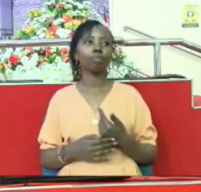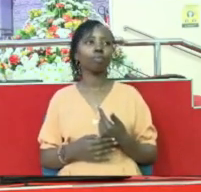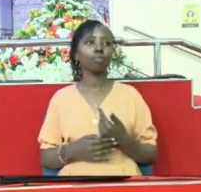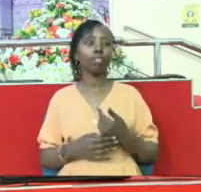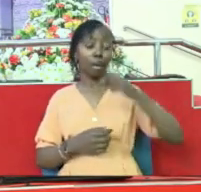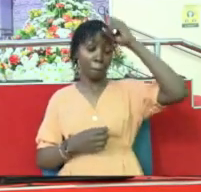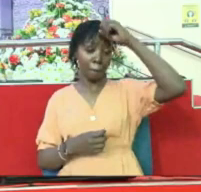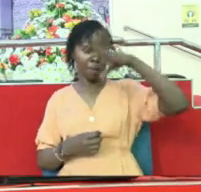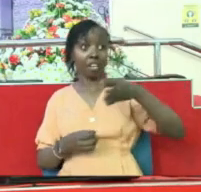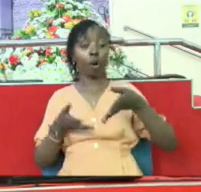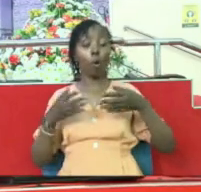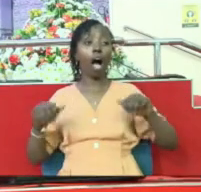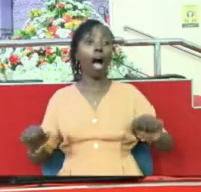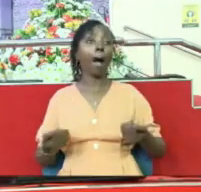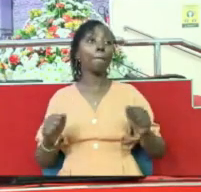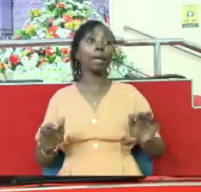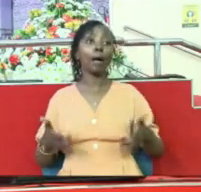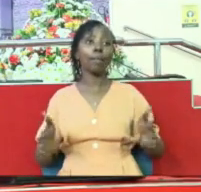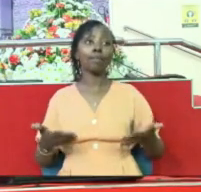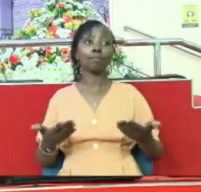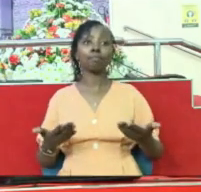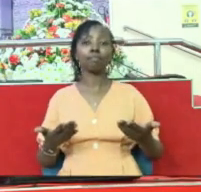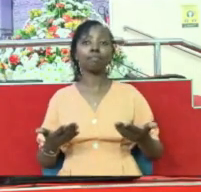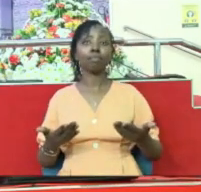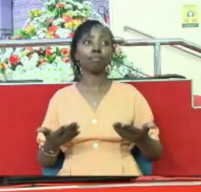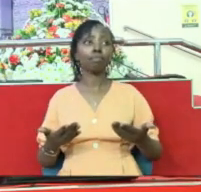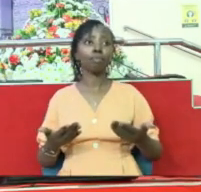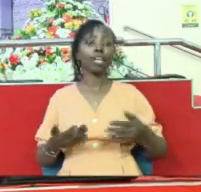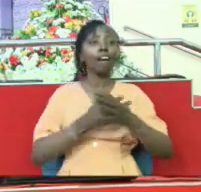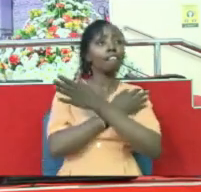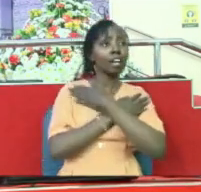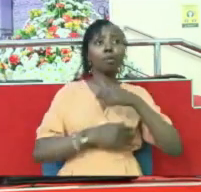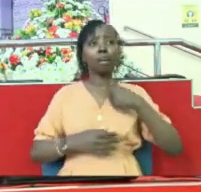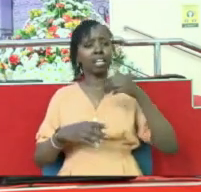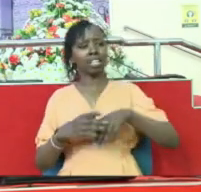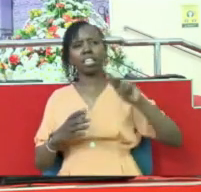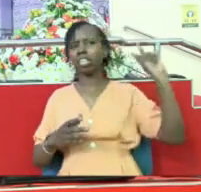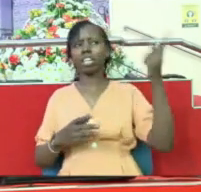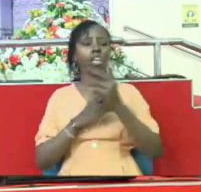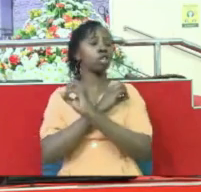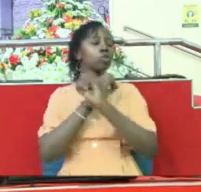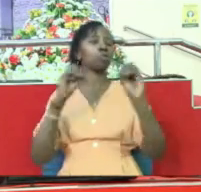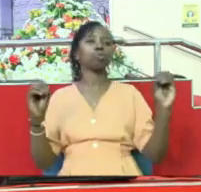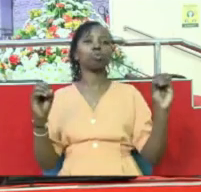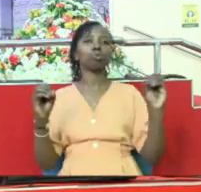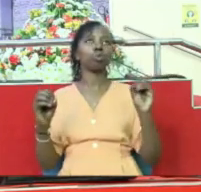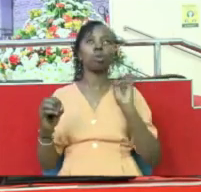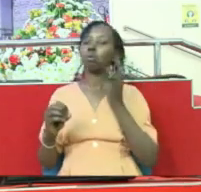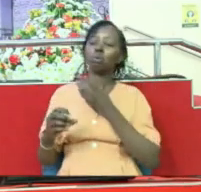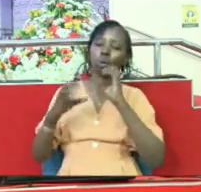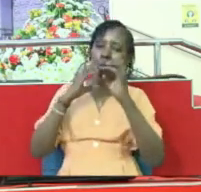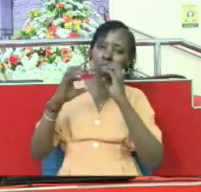Muujiza ni huu. This is the miracle. Hayuko Kenya huyo jamaa. He's not even in Kenya. Tuliongea tu. We